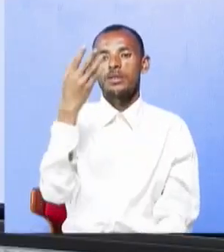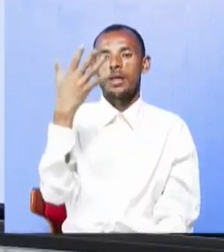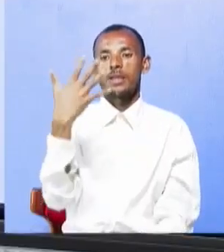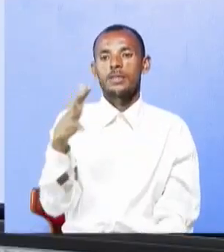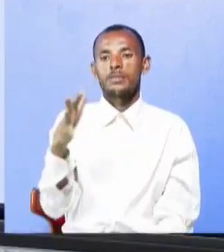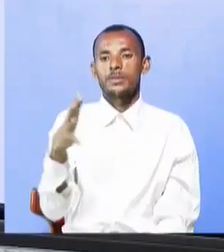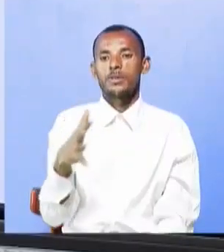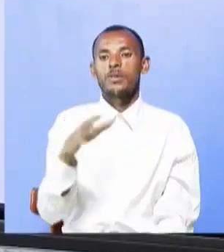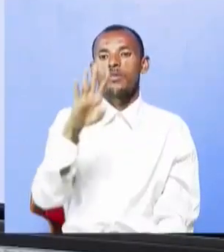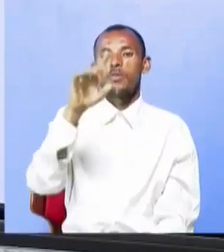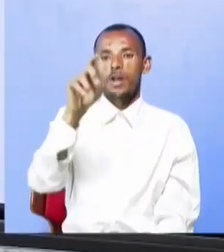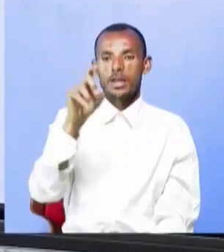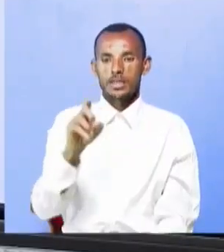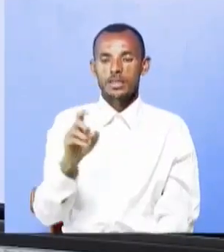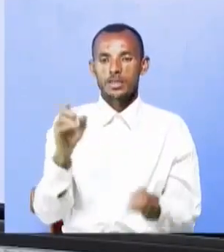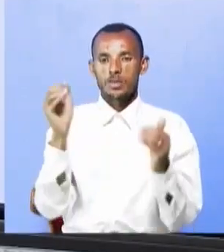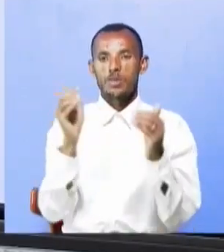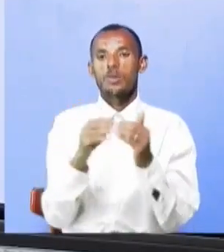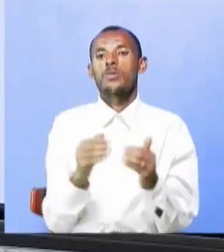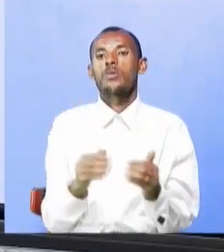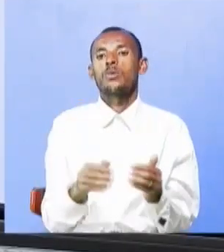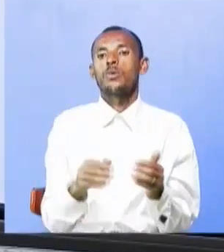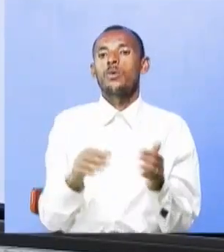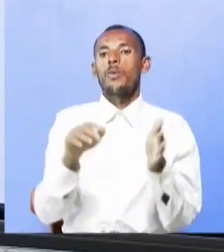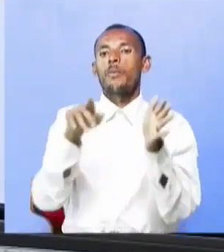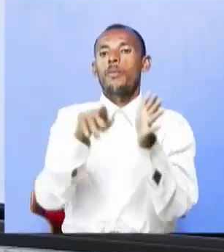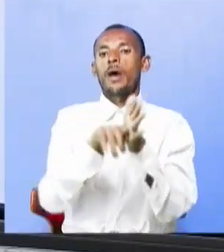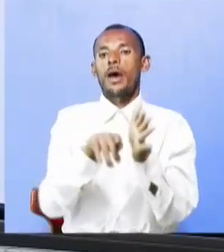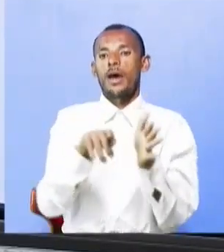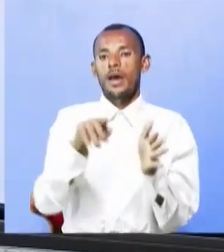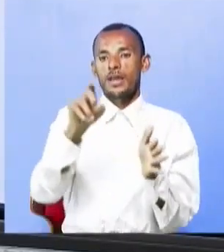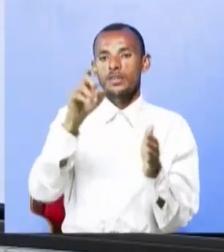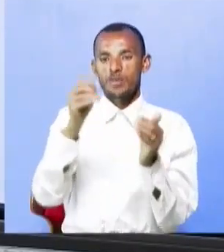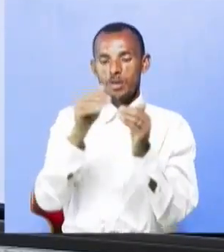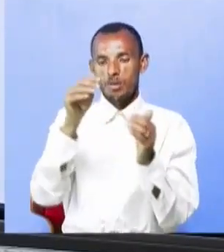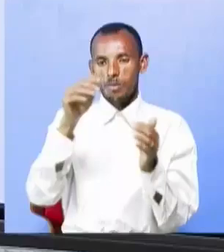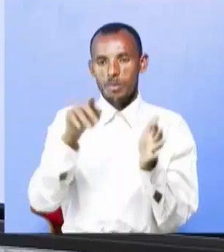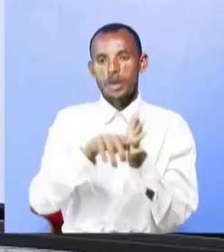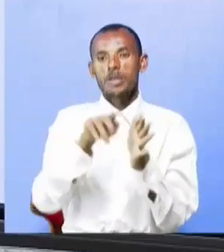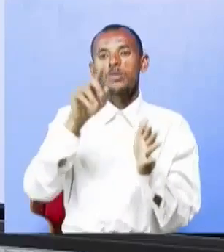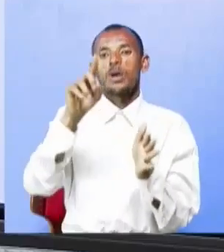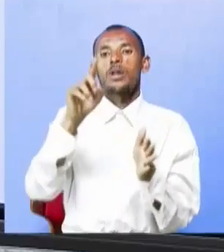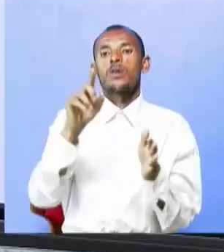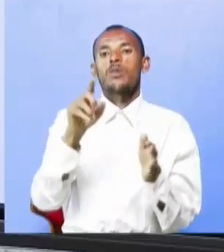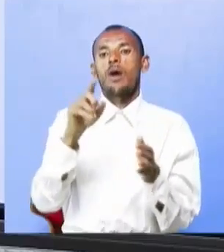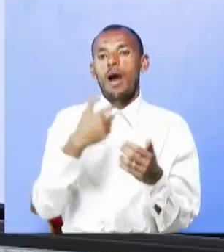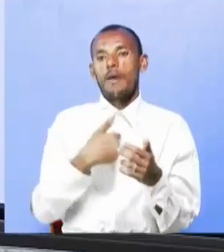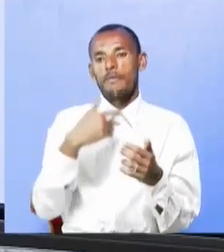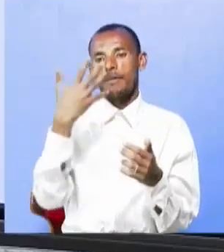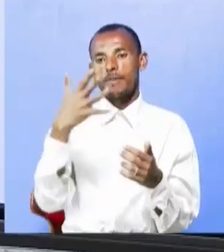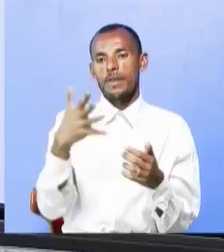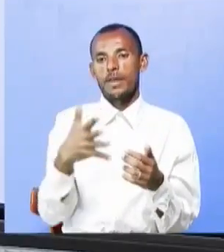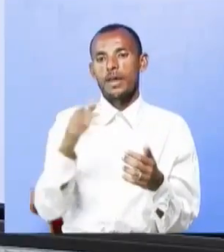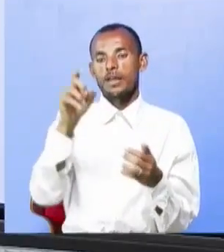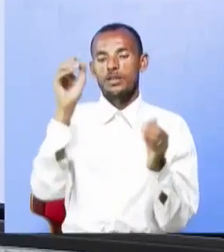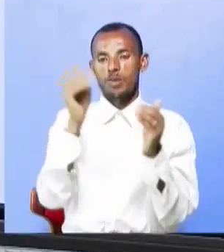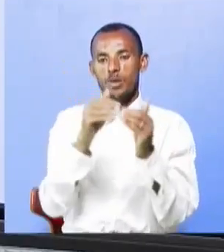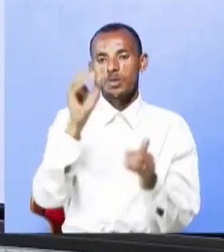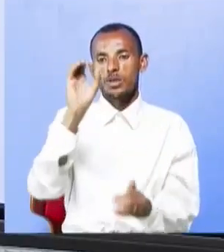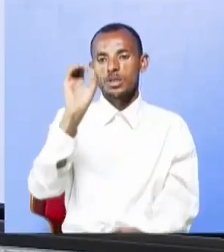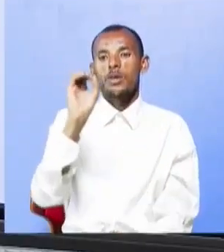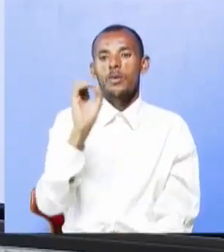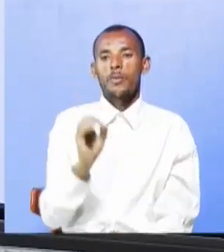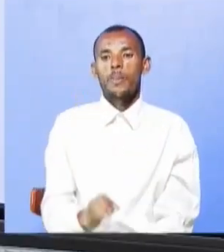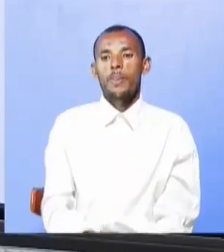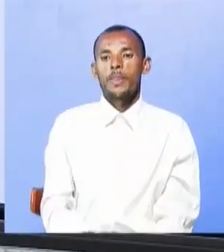for x is equals to minus 1, you have 15. And put x is equals to 0 in